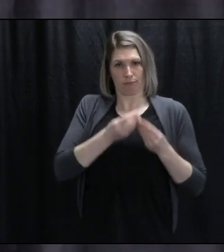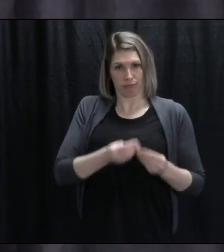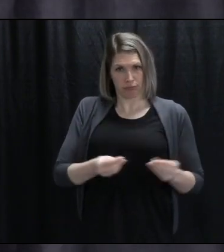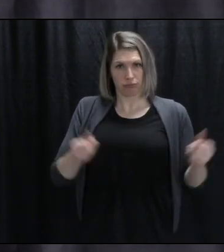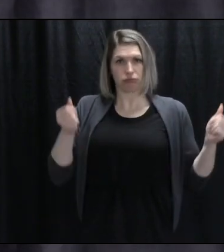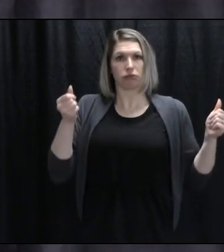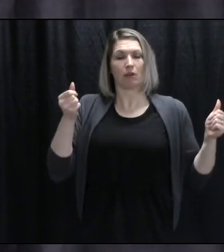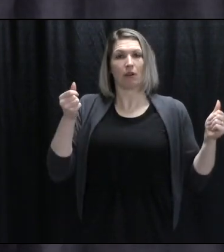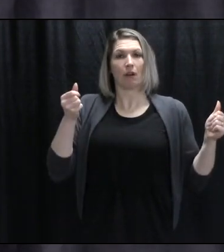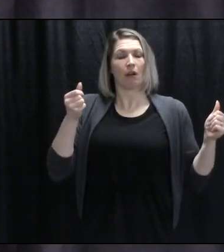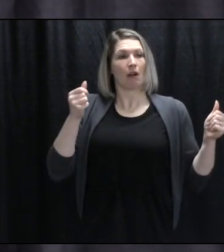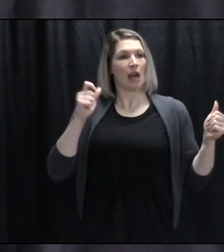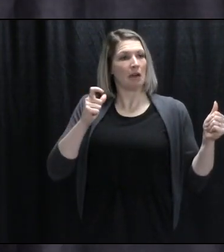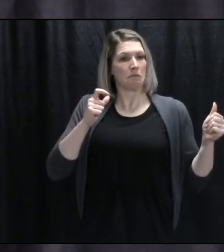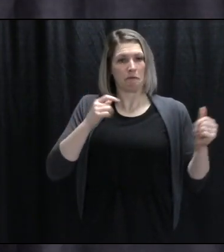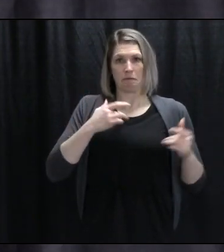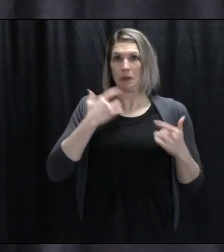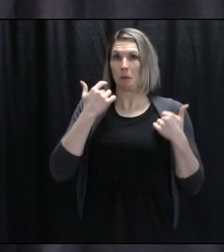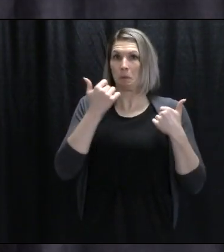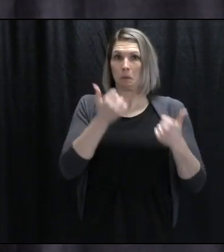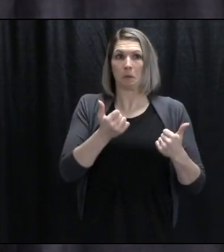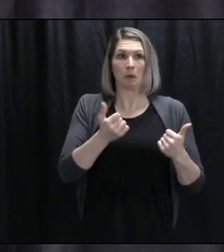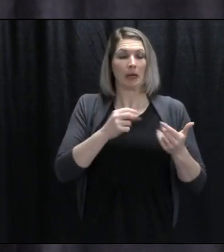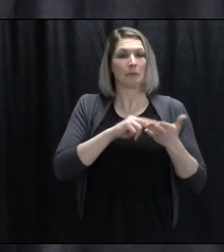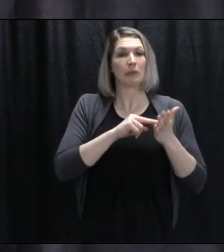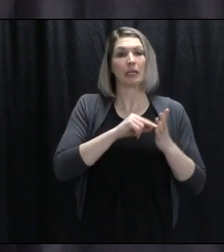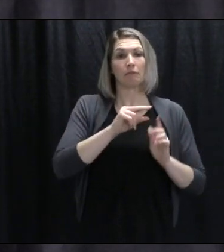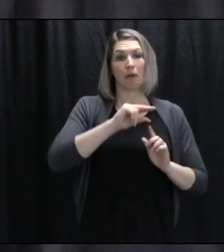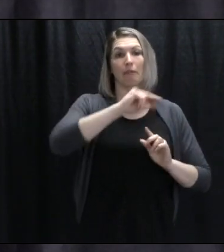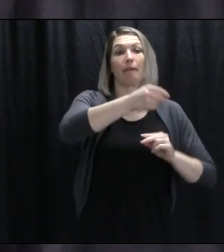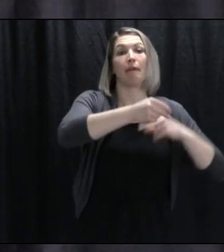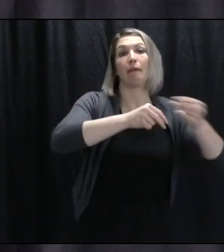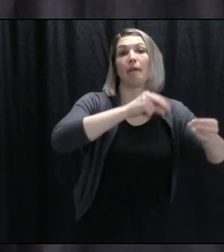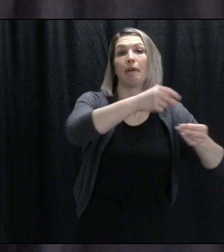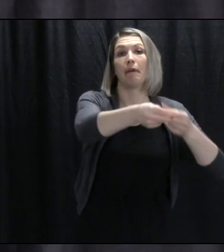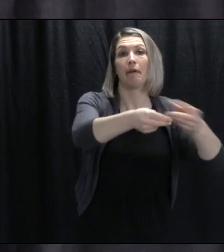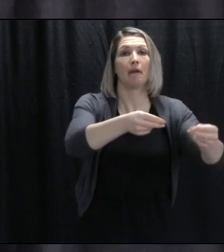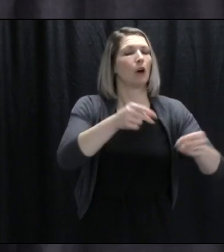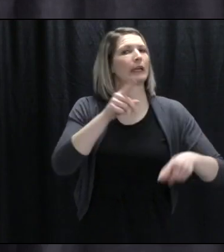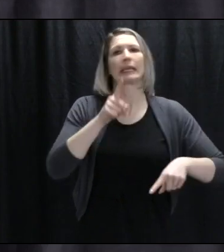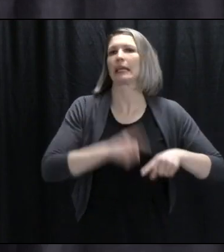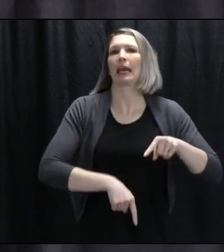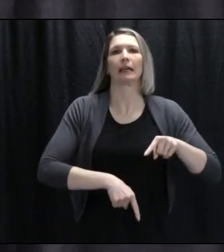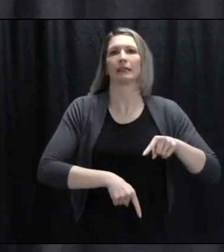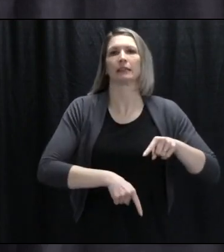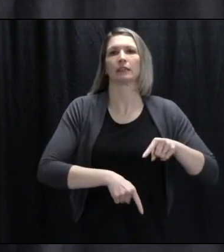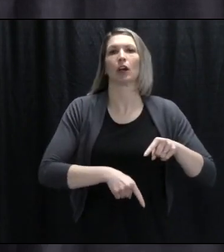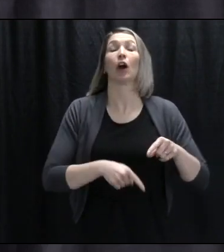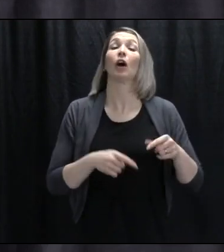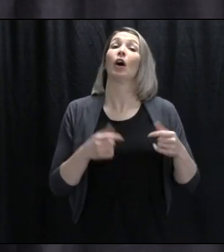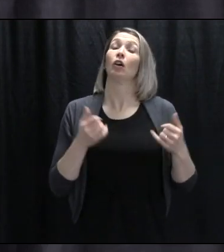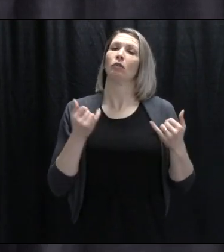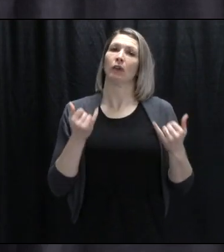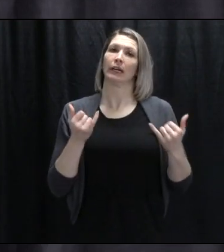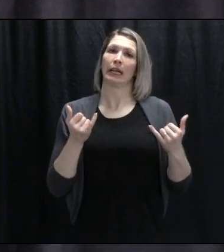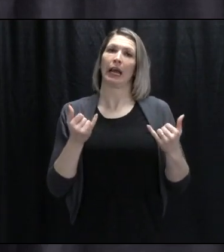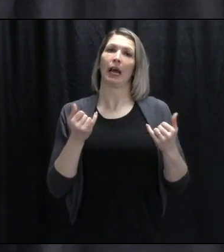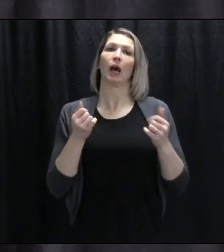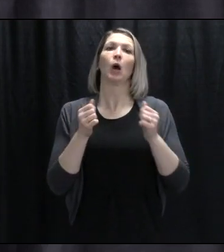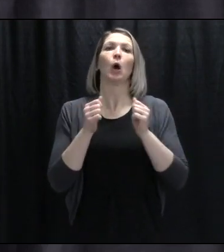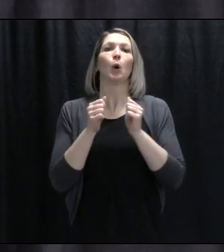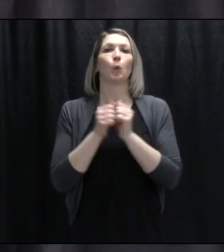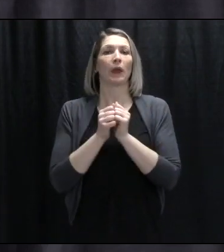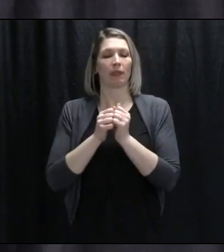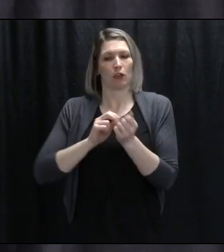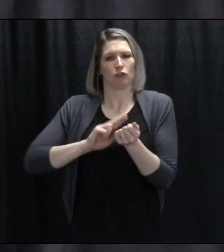considered contagious any longer. And certainly with regard to healthcare workers, we are actually holding a higher standard and expecting them to have 2